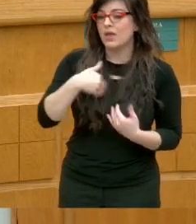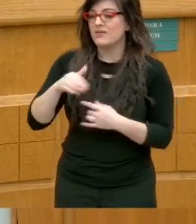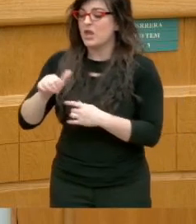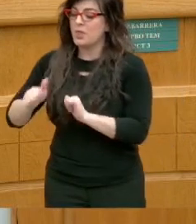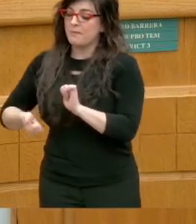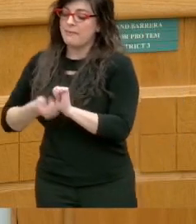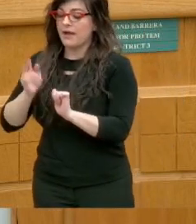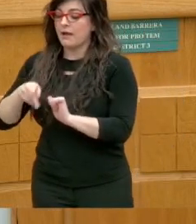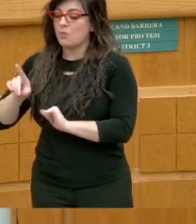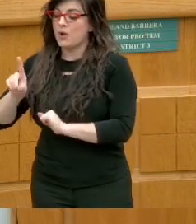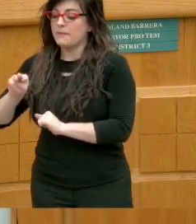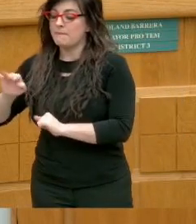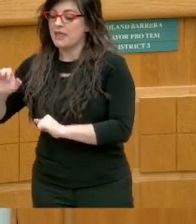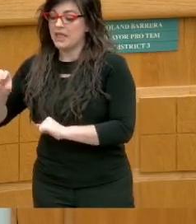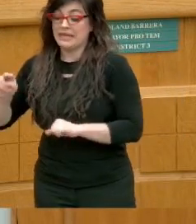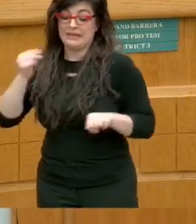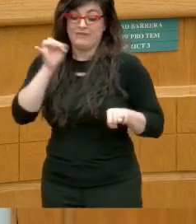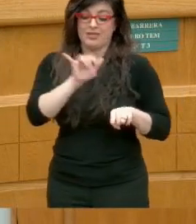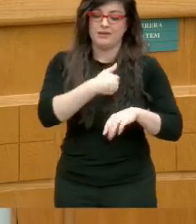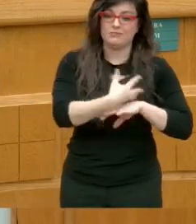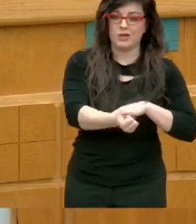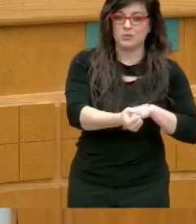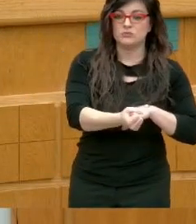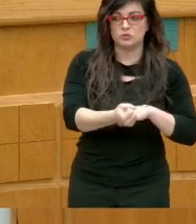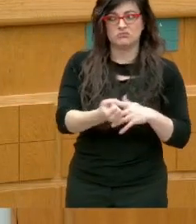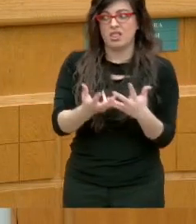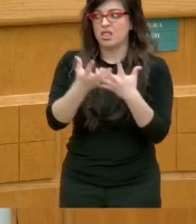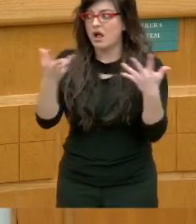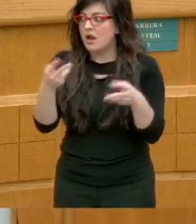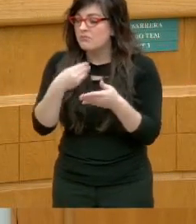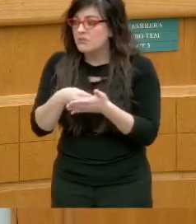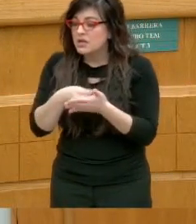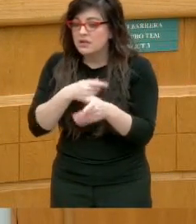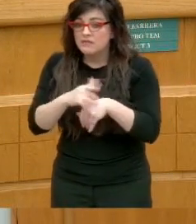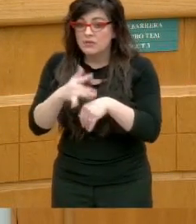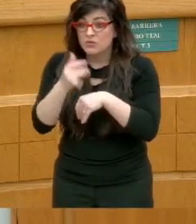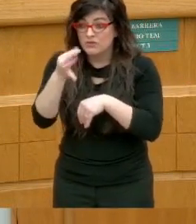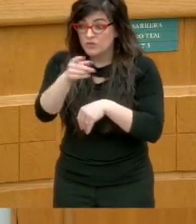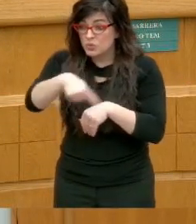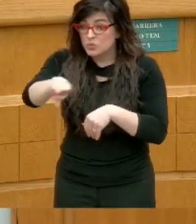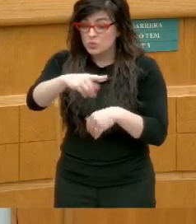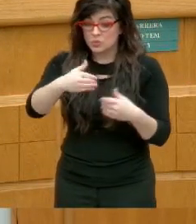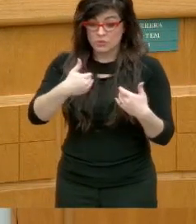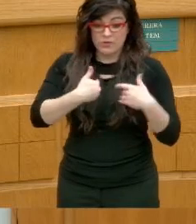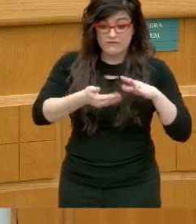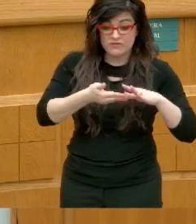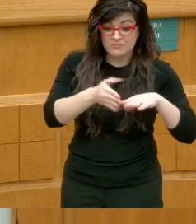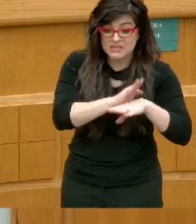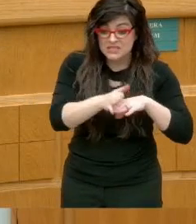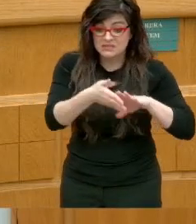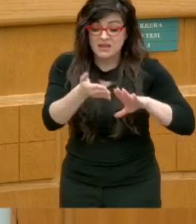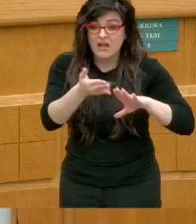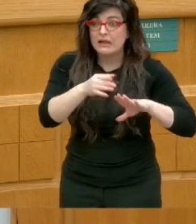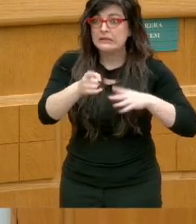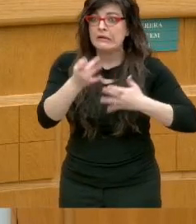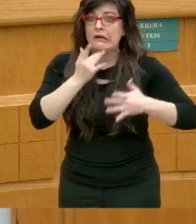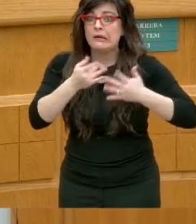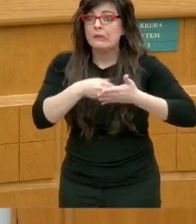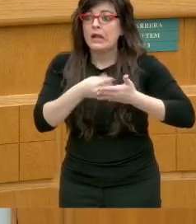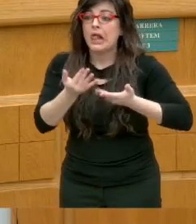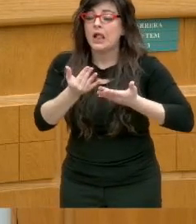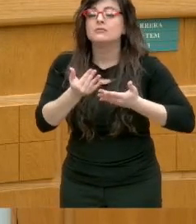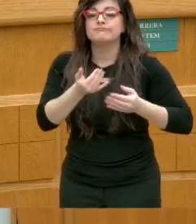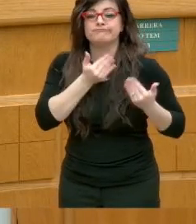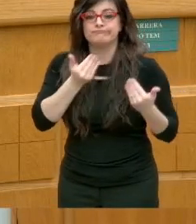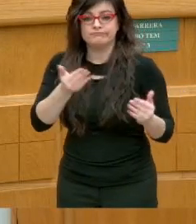is used up. So there's a lot of capacity there still. So if small businesses need loans, you should call that number